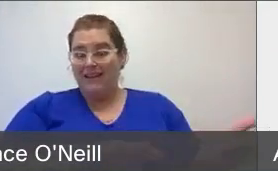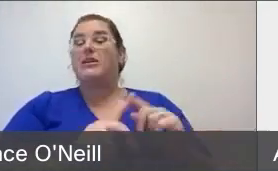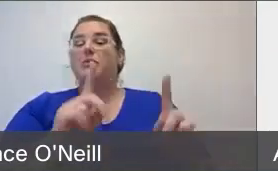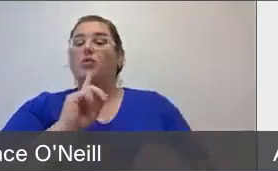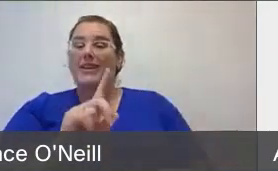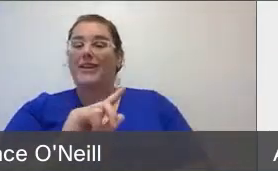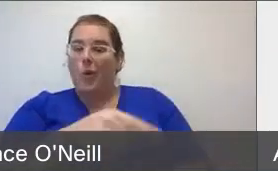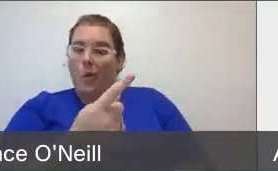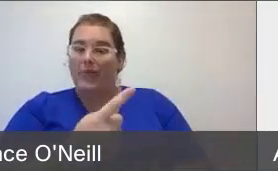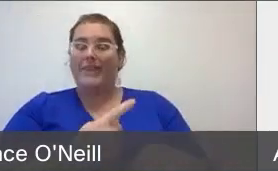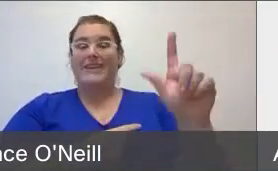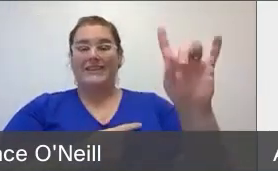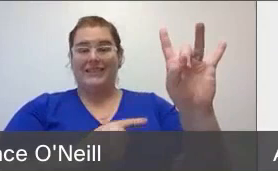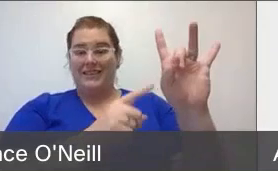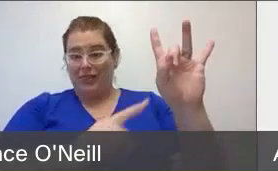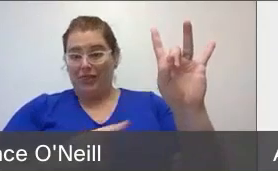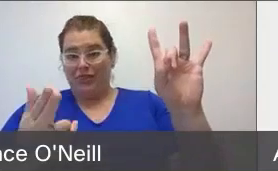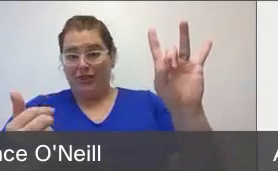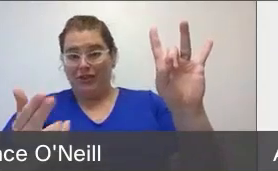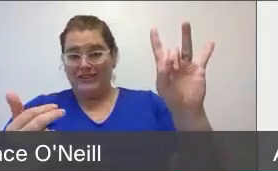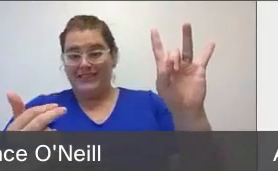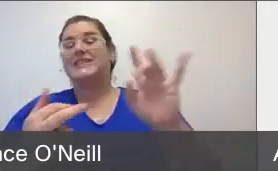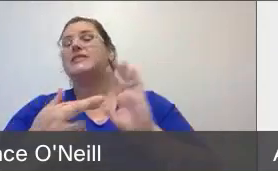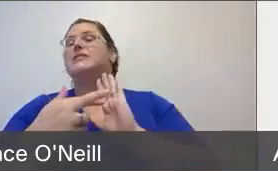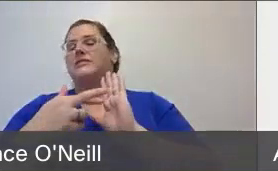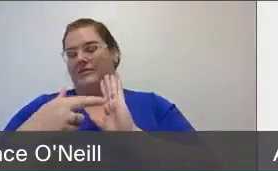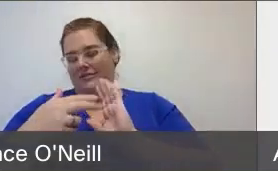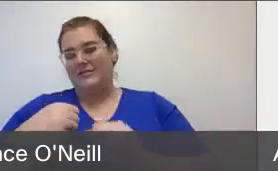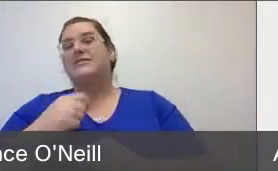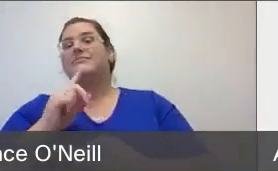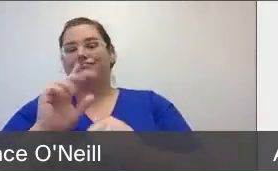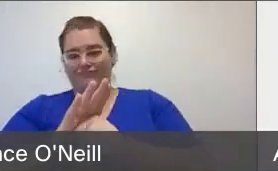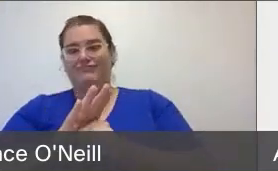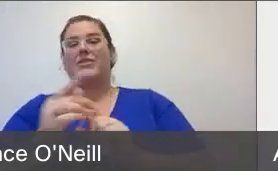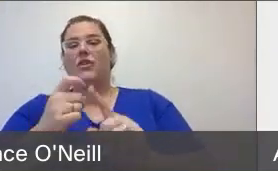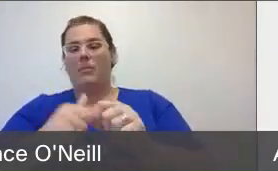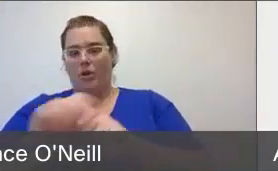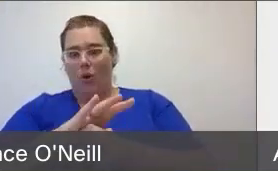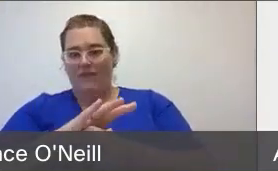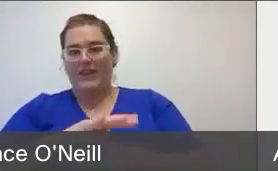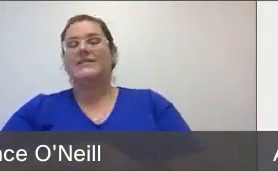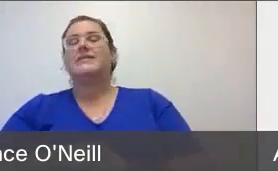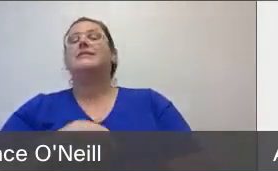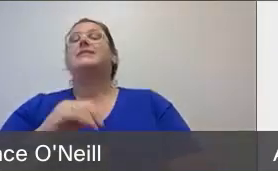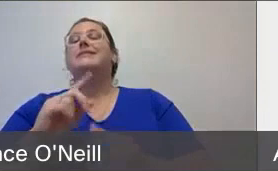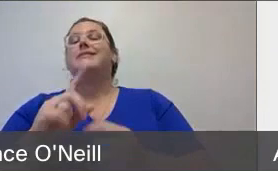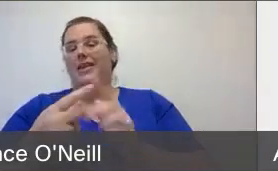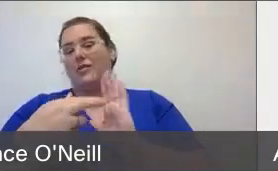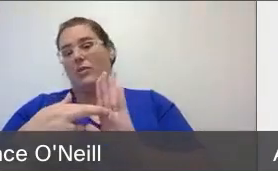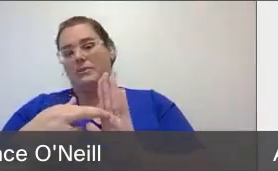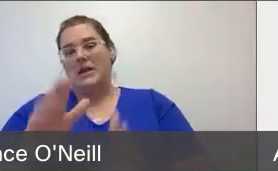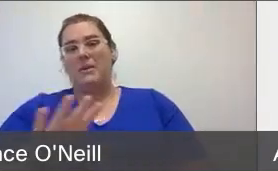about 11.5% of people in ICFs who contracted COVID who then had a confirmed COVID